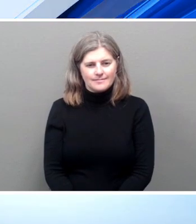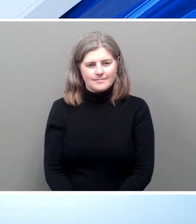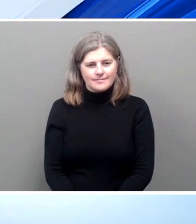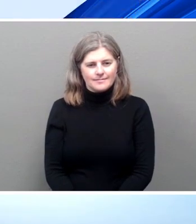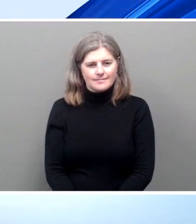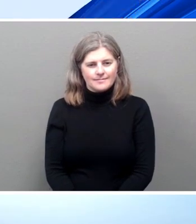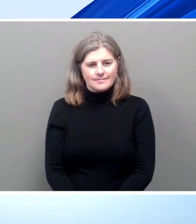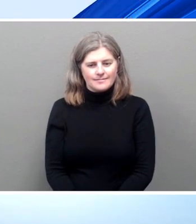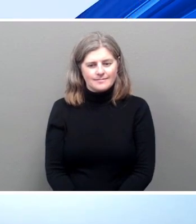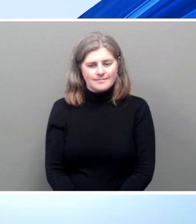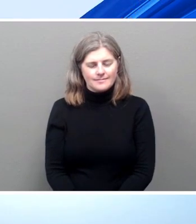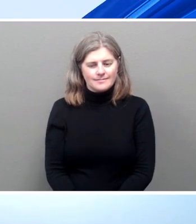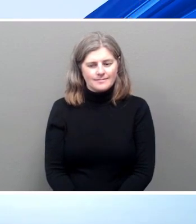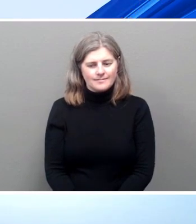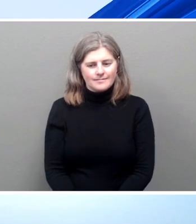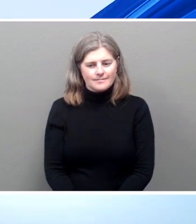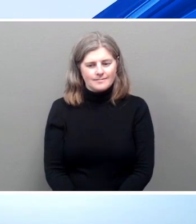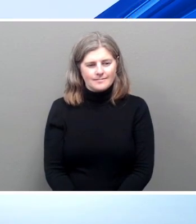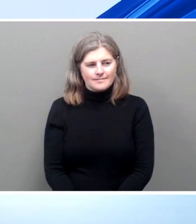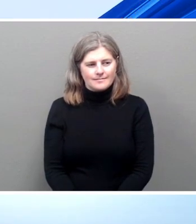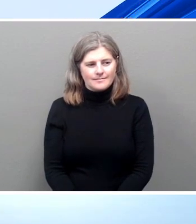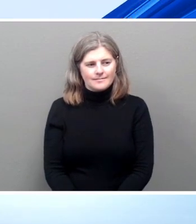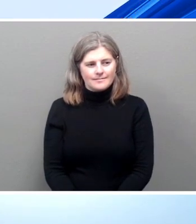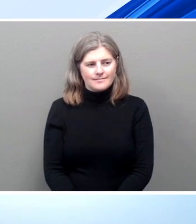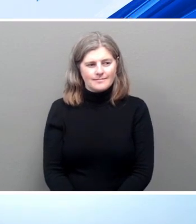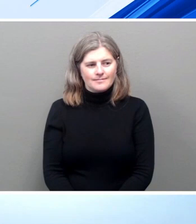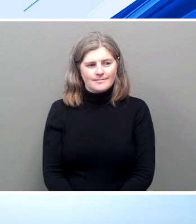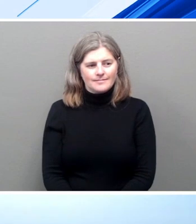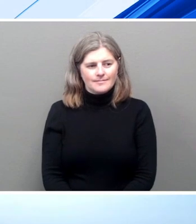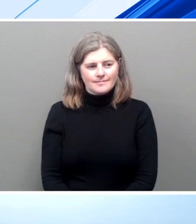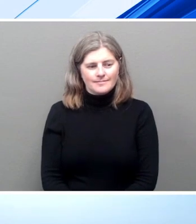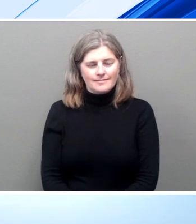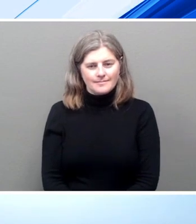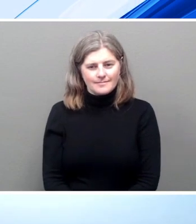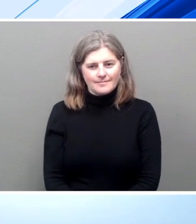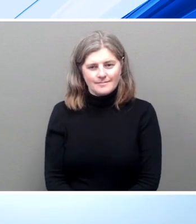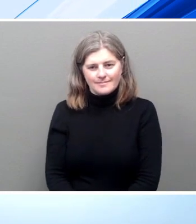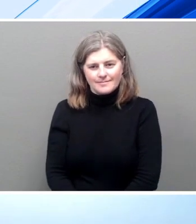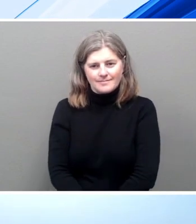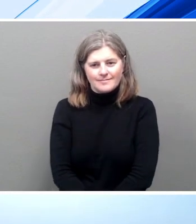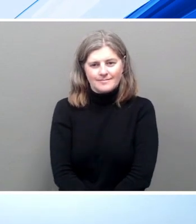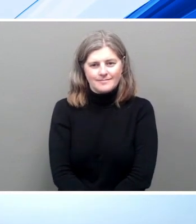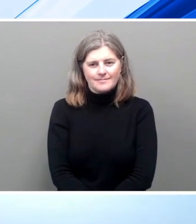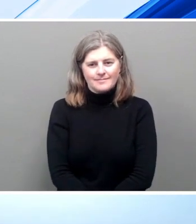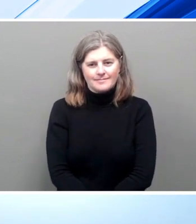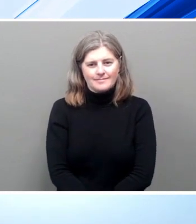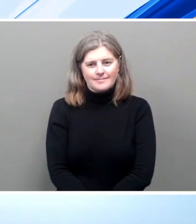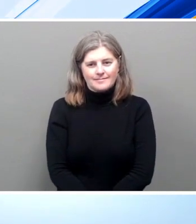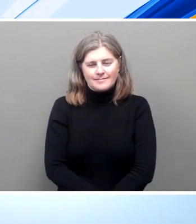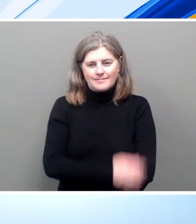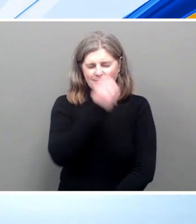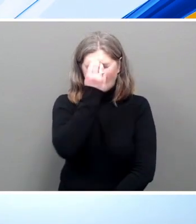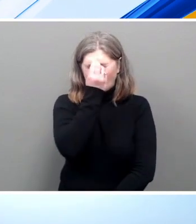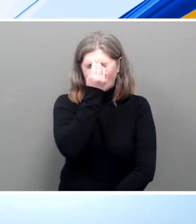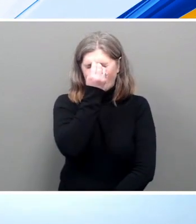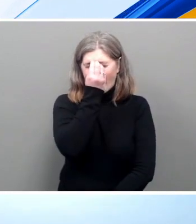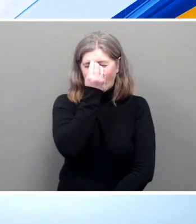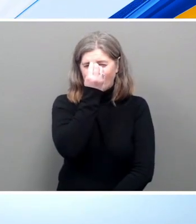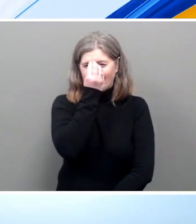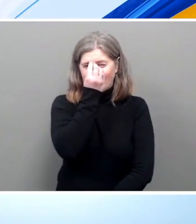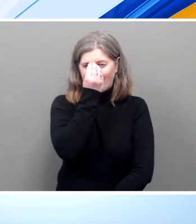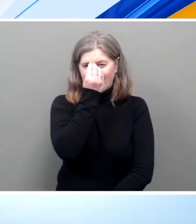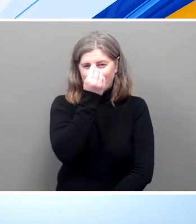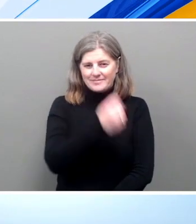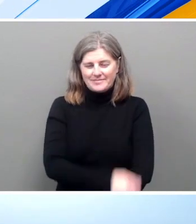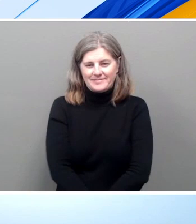esta variable se propague en nuestro estado? ¿Cuántos casos se han confirmado? ¿Cuántos efectivos son